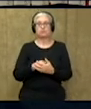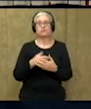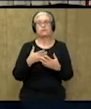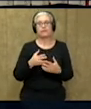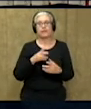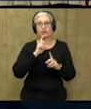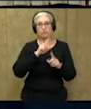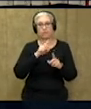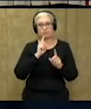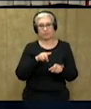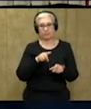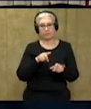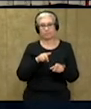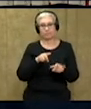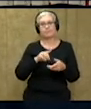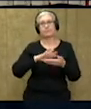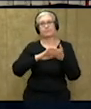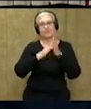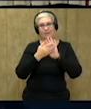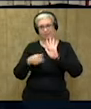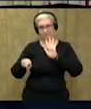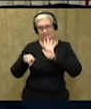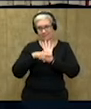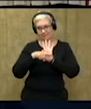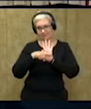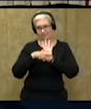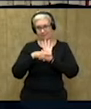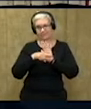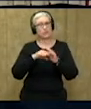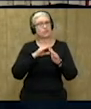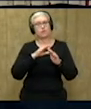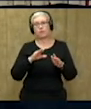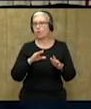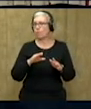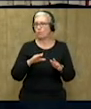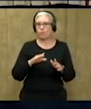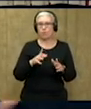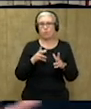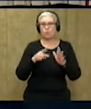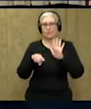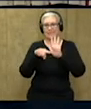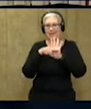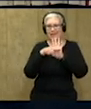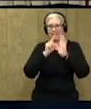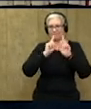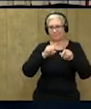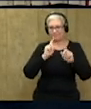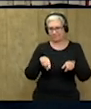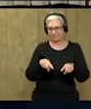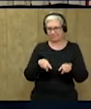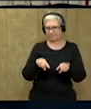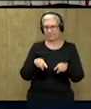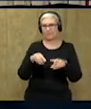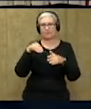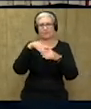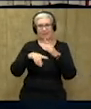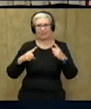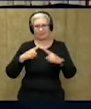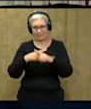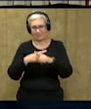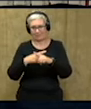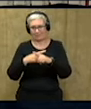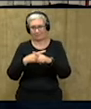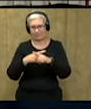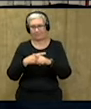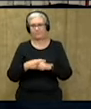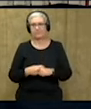response then, in turn, becomes negative. We don't want to respond negatively when we're already in conflict with